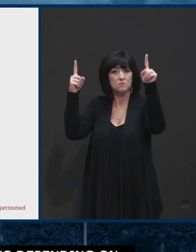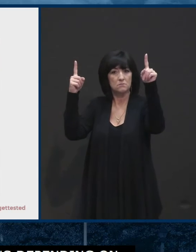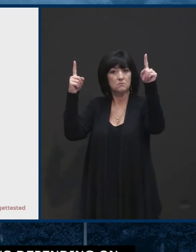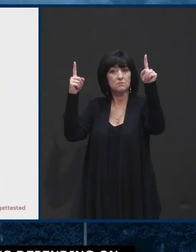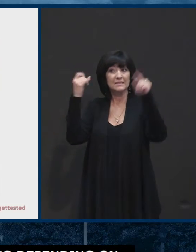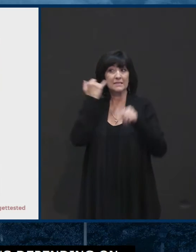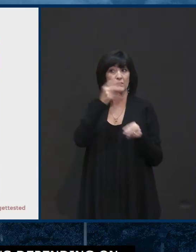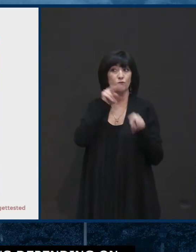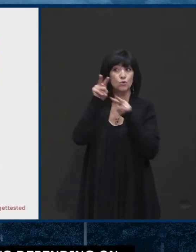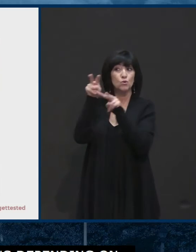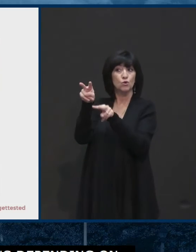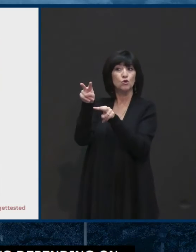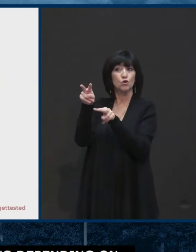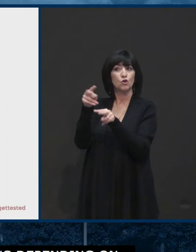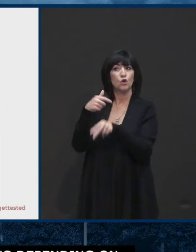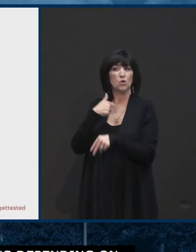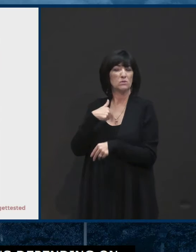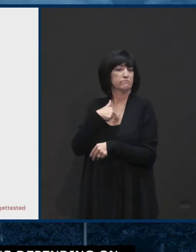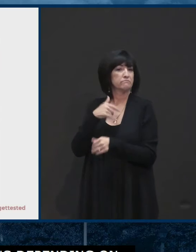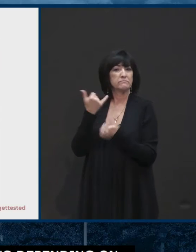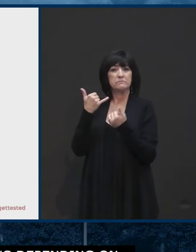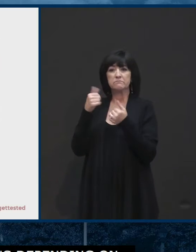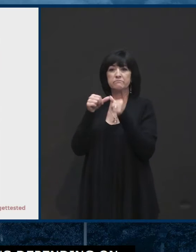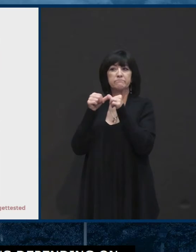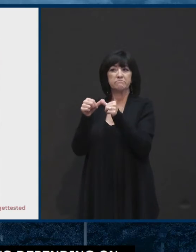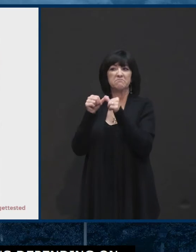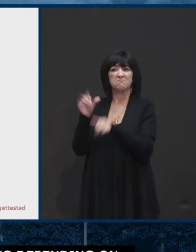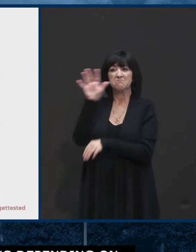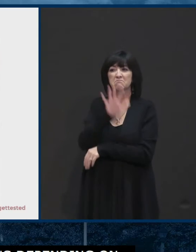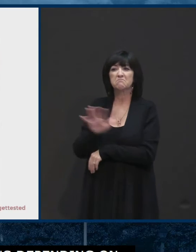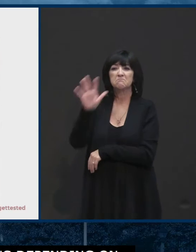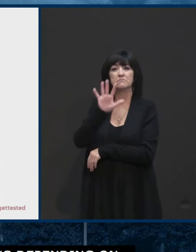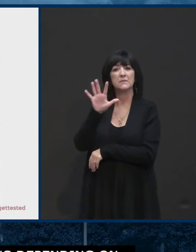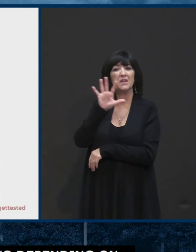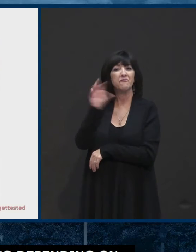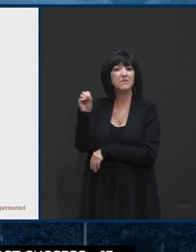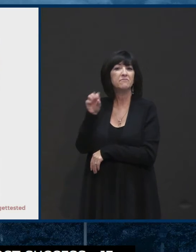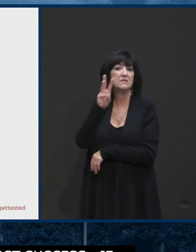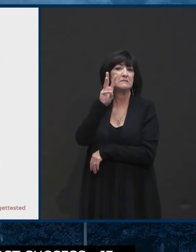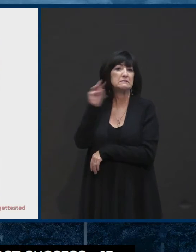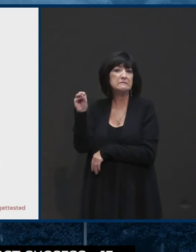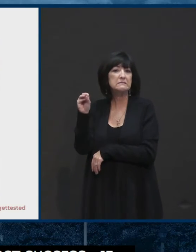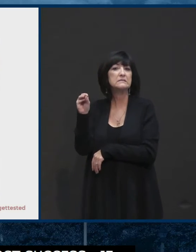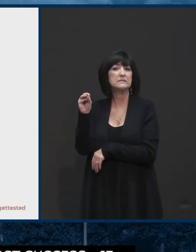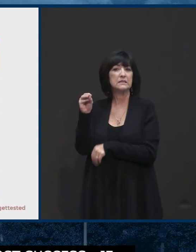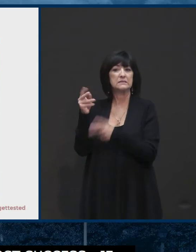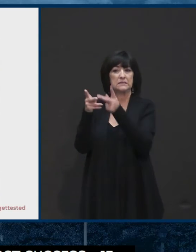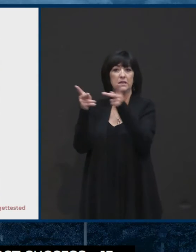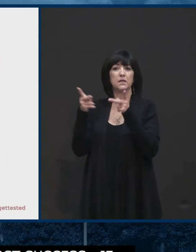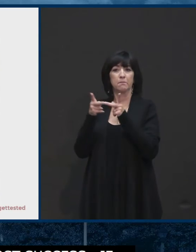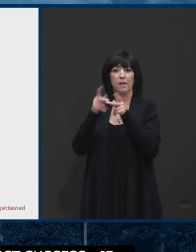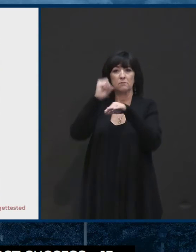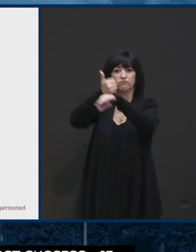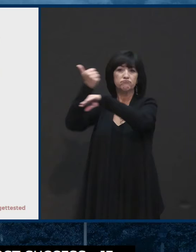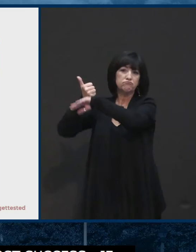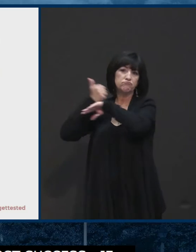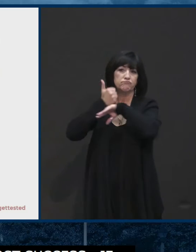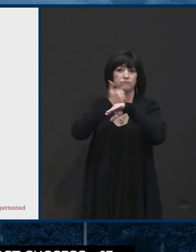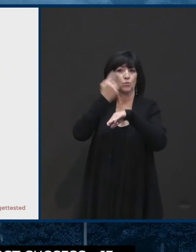look, we've kind of been in that 50 to 60 range. October, we're going to end with right around 74 sites, it looks like, which